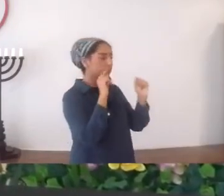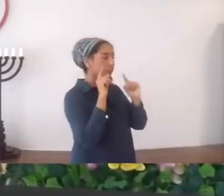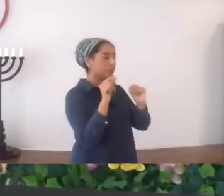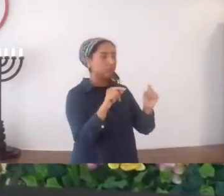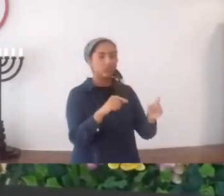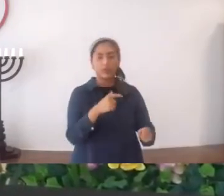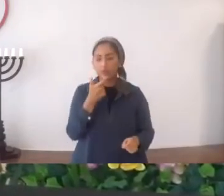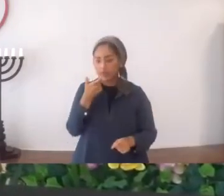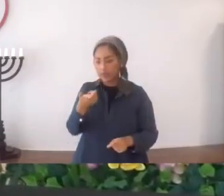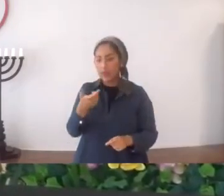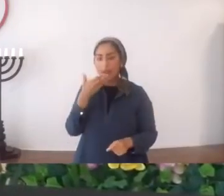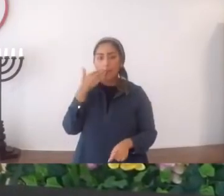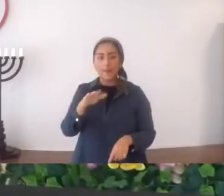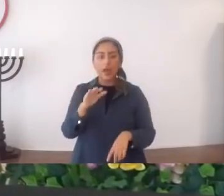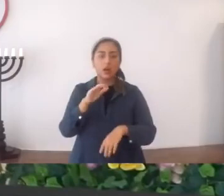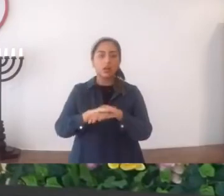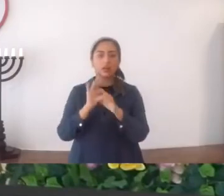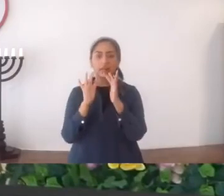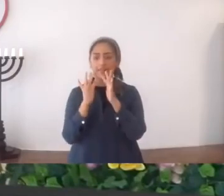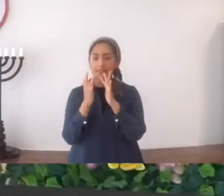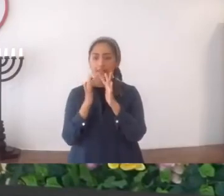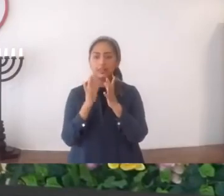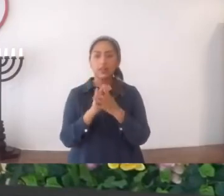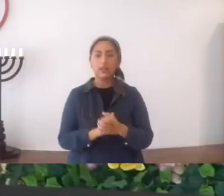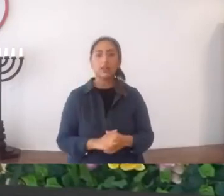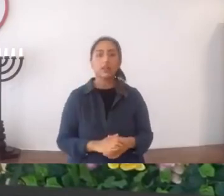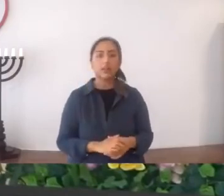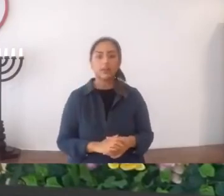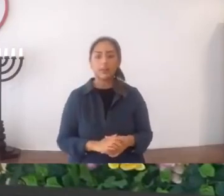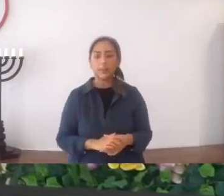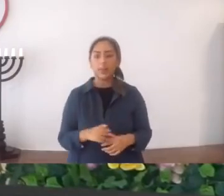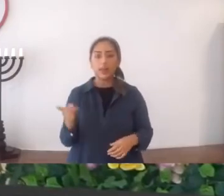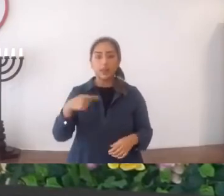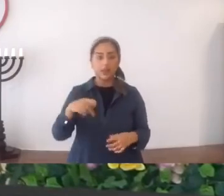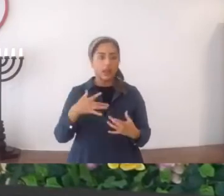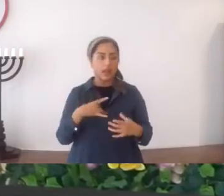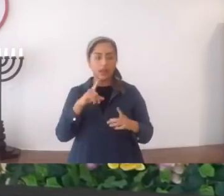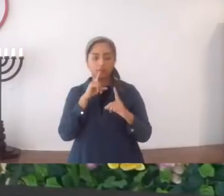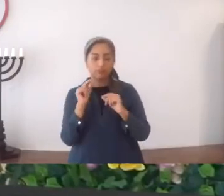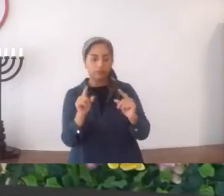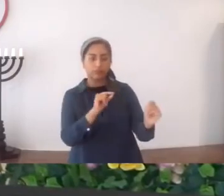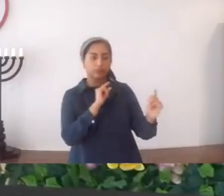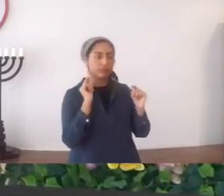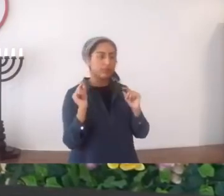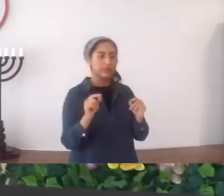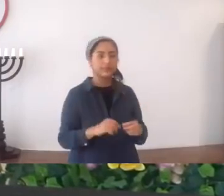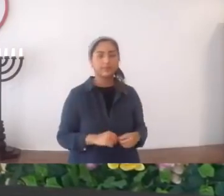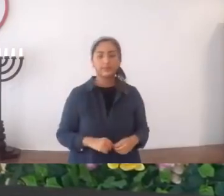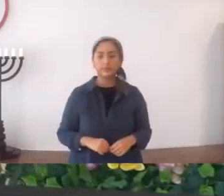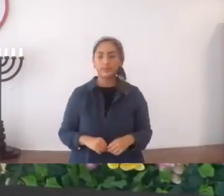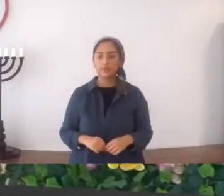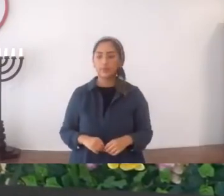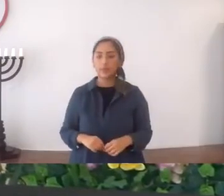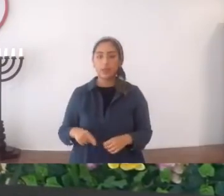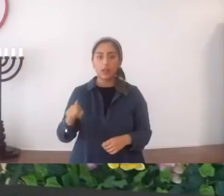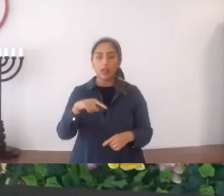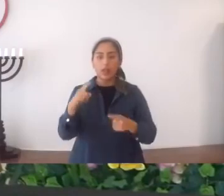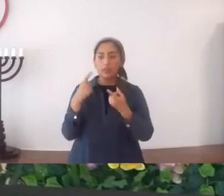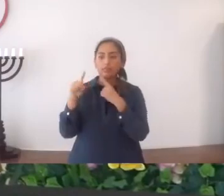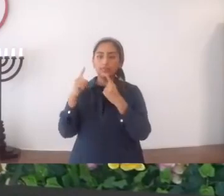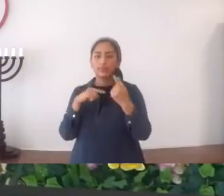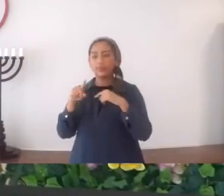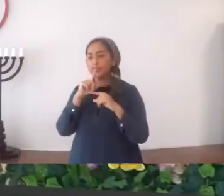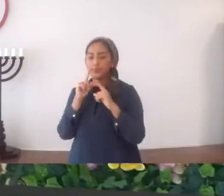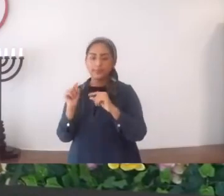haciendo chisme, being gossip, viendo cosas indebidas en internet, looking at unclean and bad things in haciendo the la internet, shonjará, chisme, being